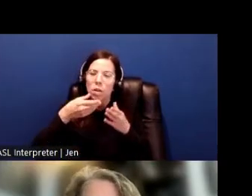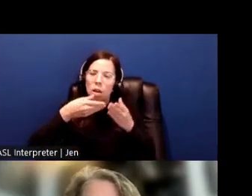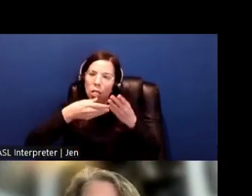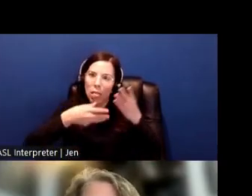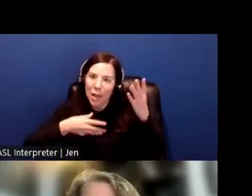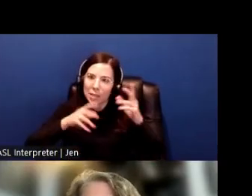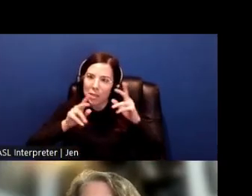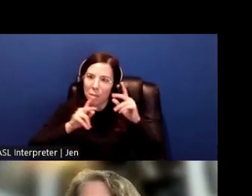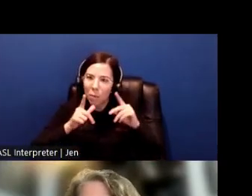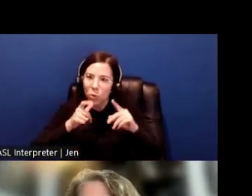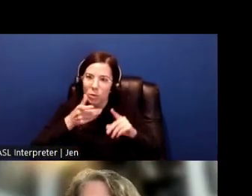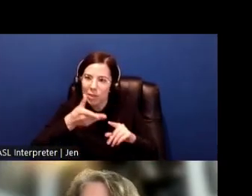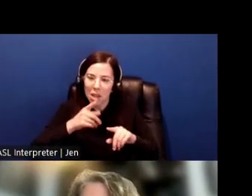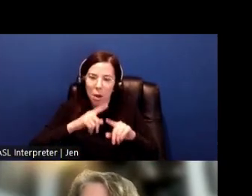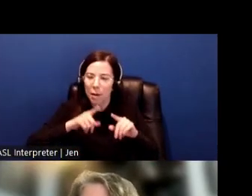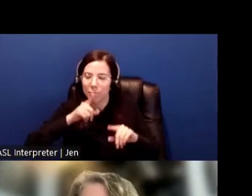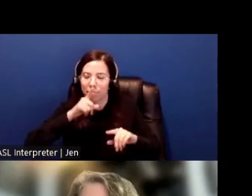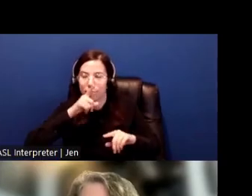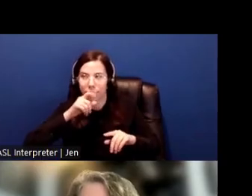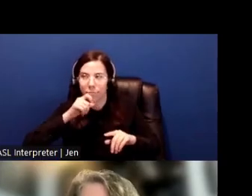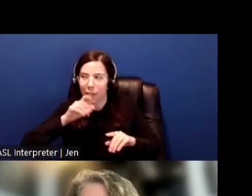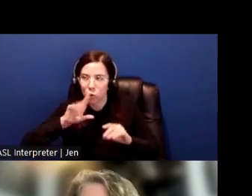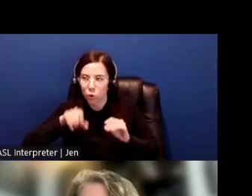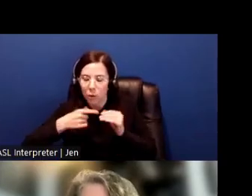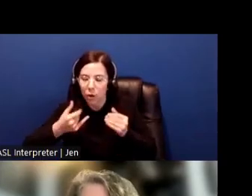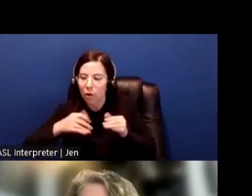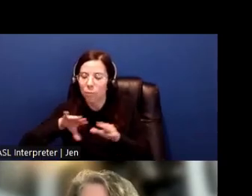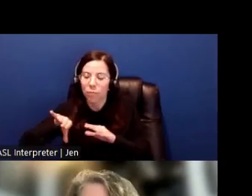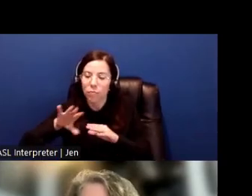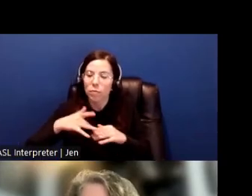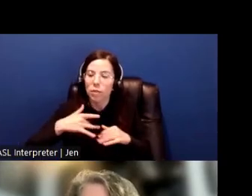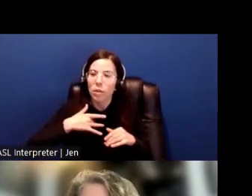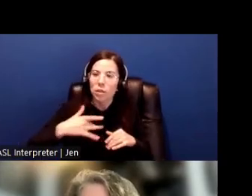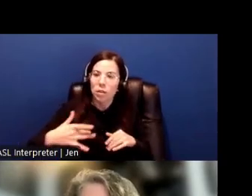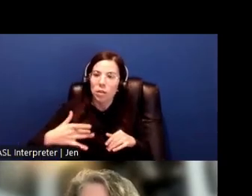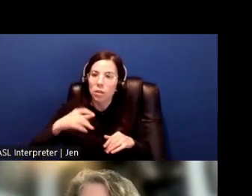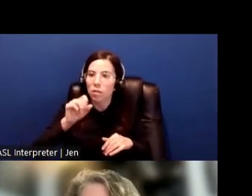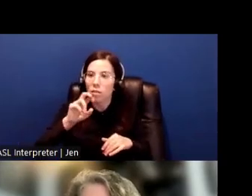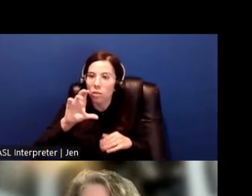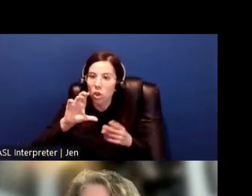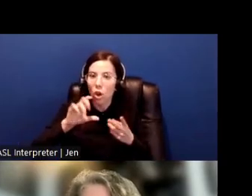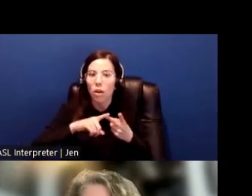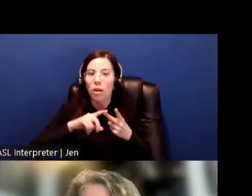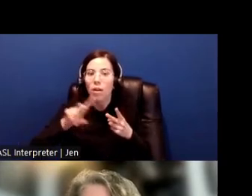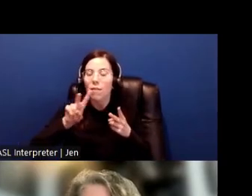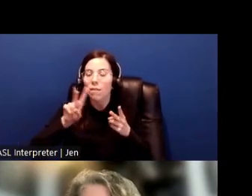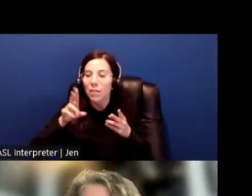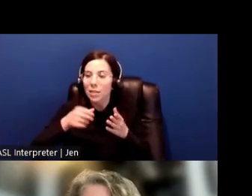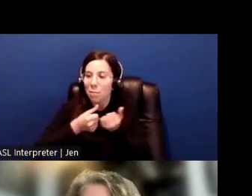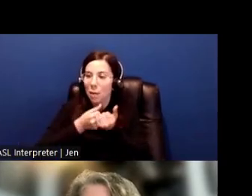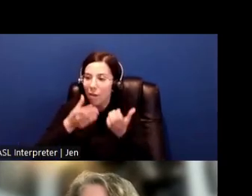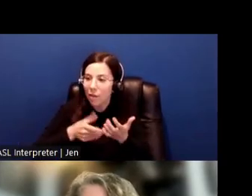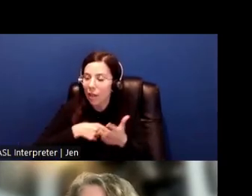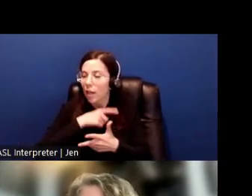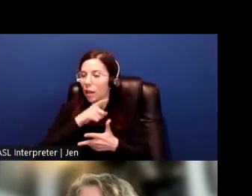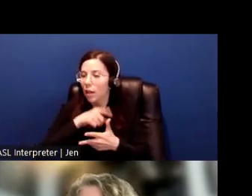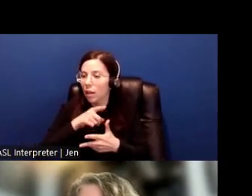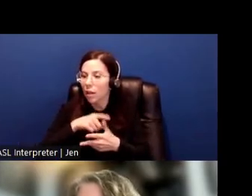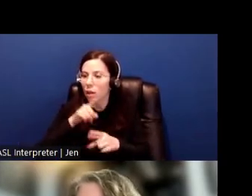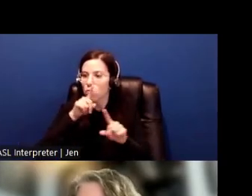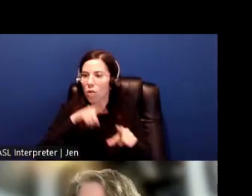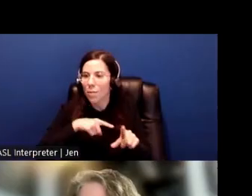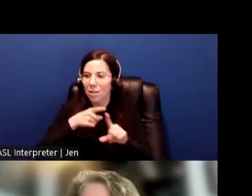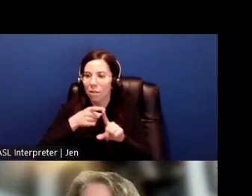won't go into that, but it typically involves like the SARC, the victim advocate, or representative of the command to be